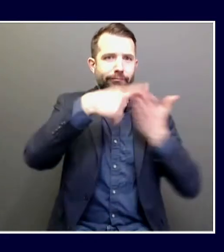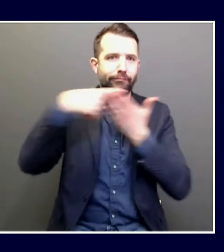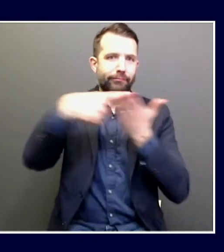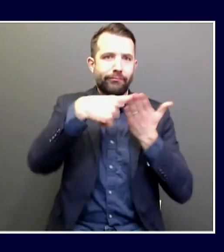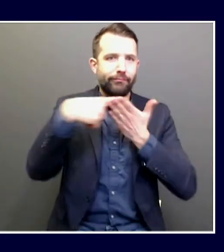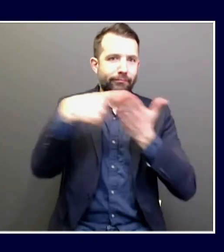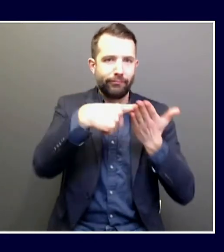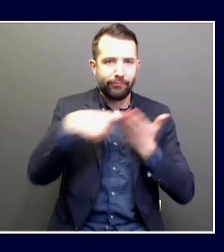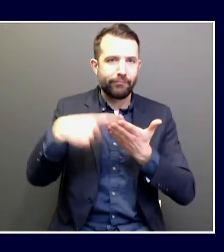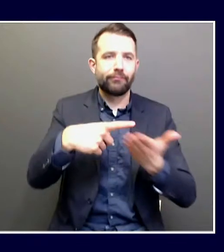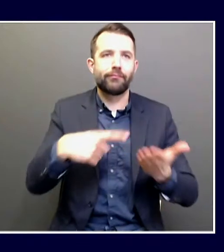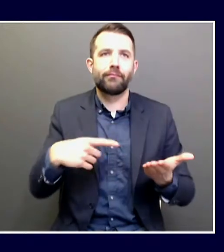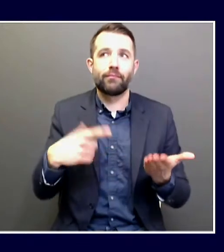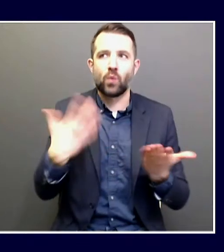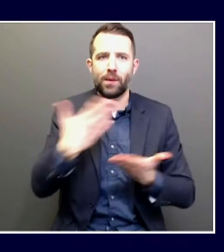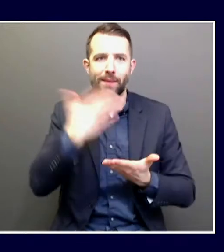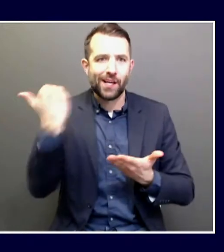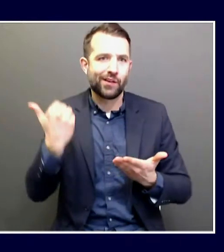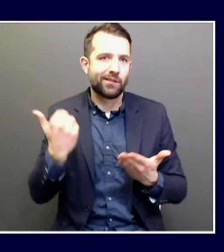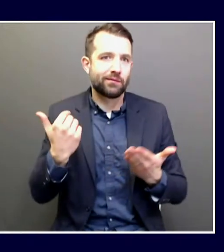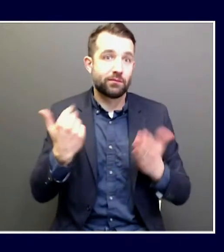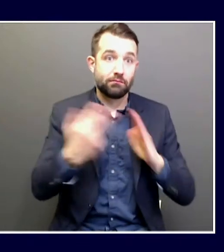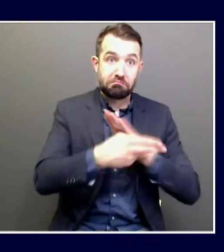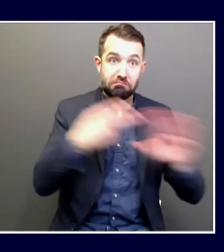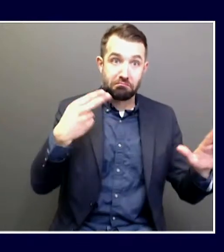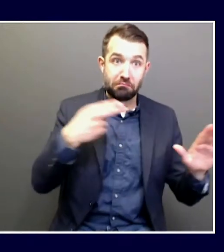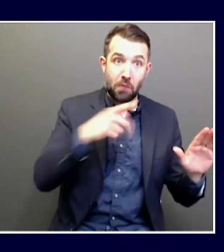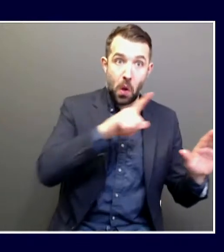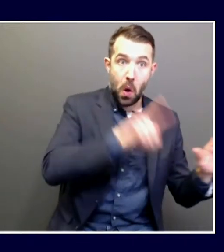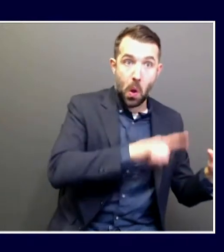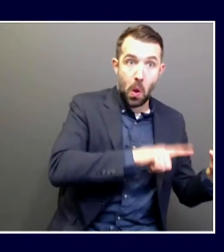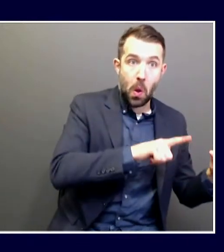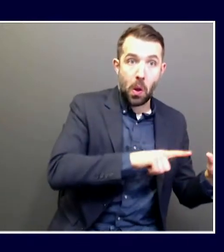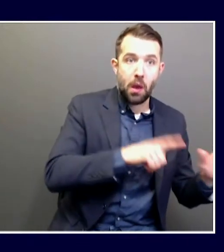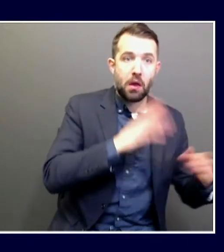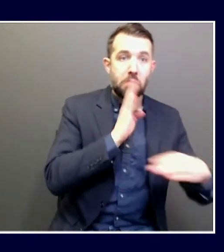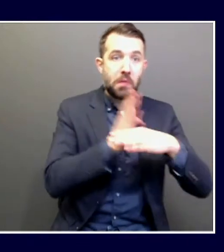form. That's really where we are right now. But again, many more